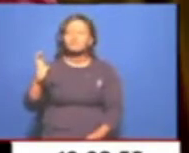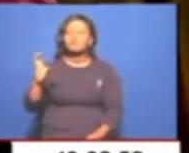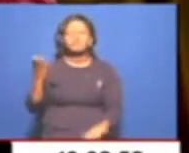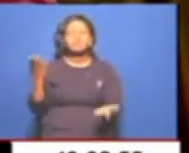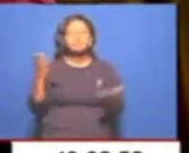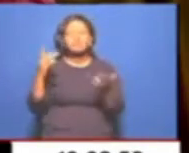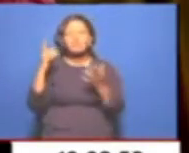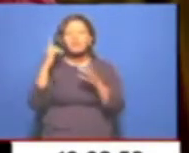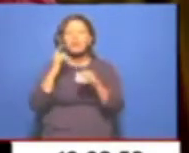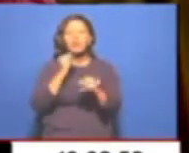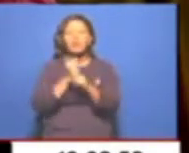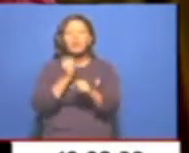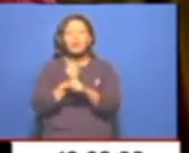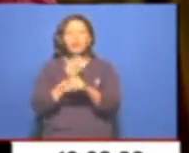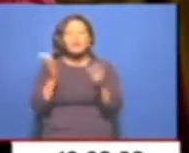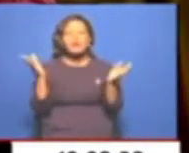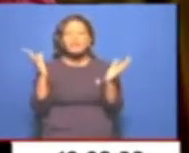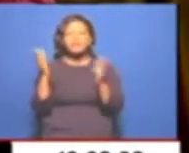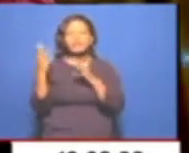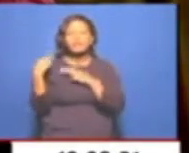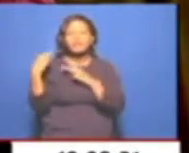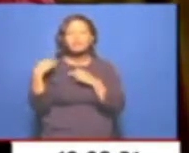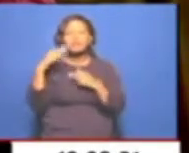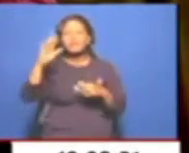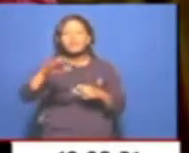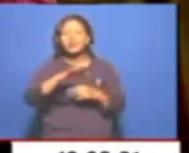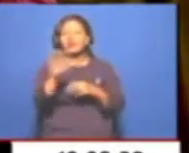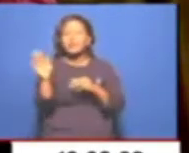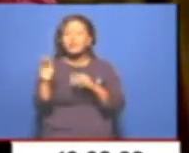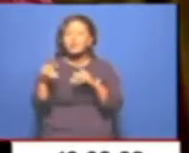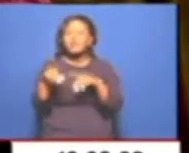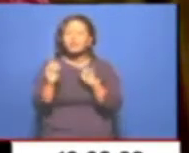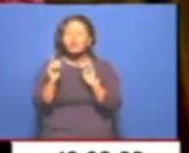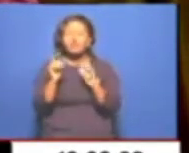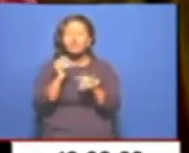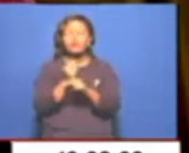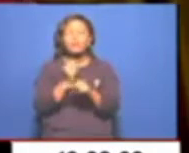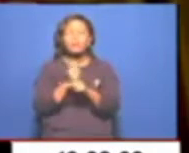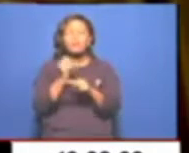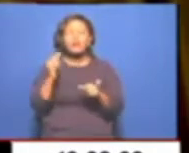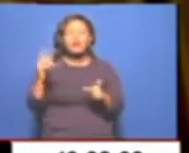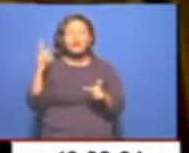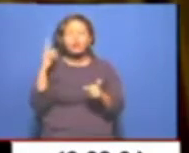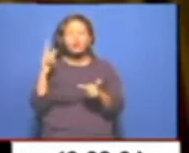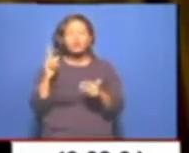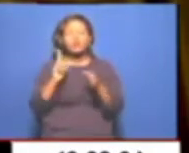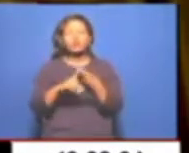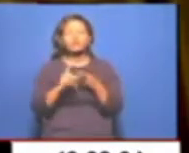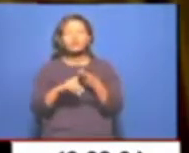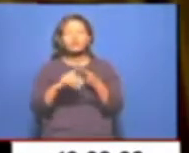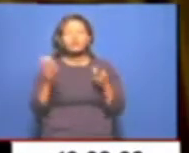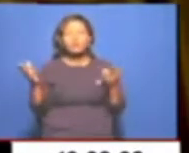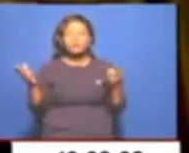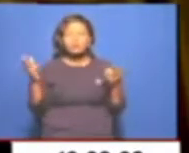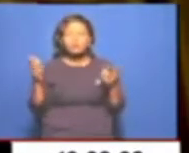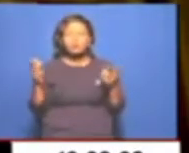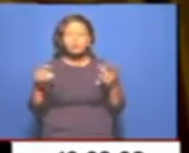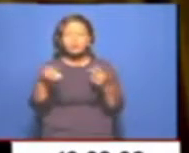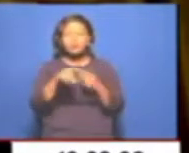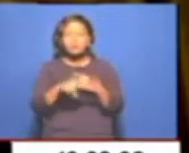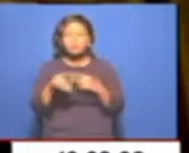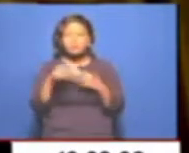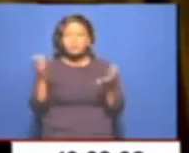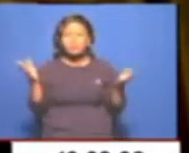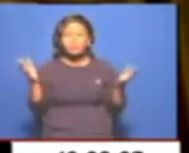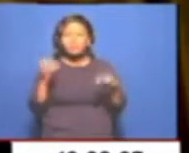Lawmaking is a preserve of parliament. They make legislation. These were matters of legislation. When